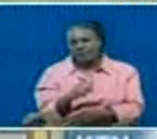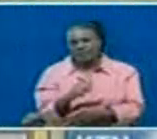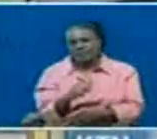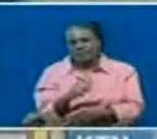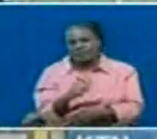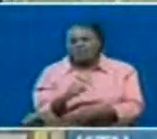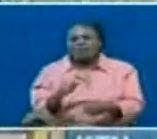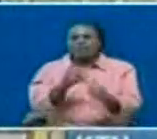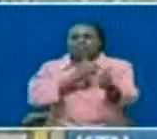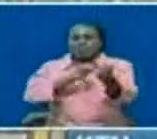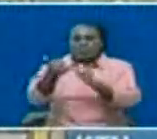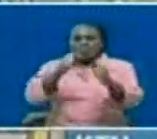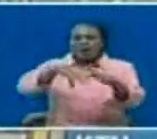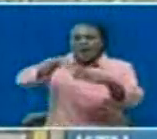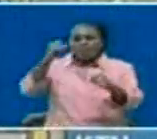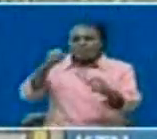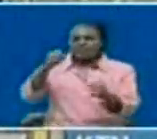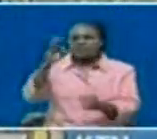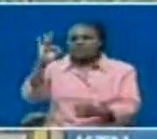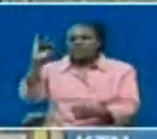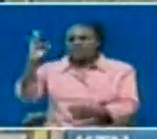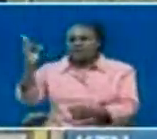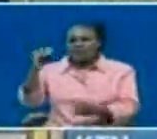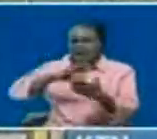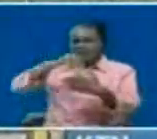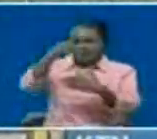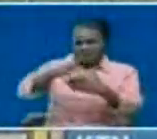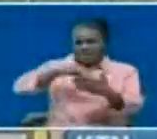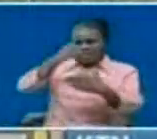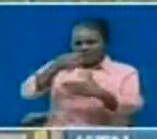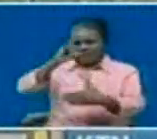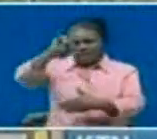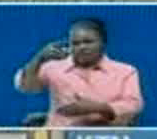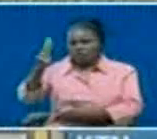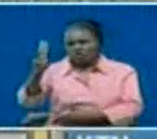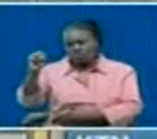The Sunday match falls outside the FIFA calendar. Hassan Juma.